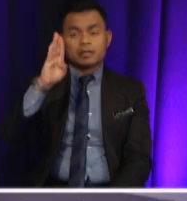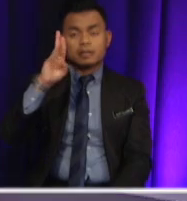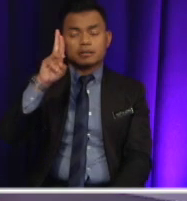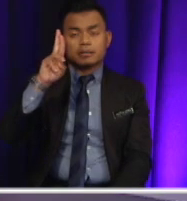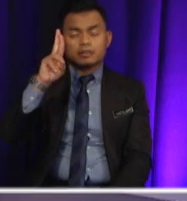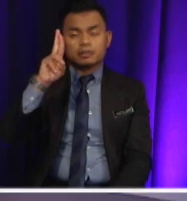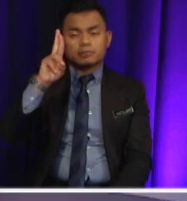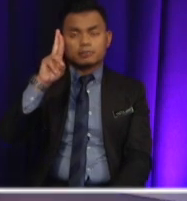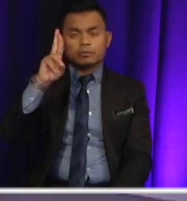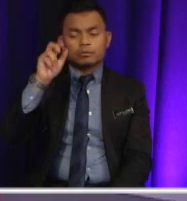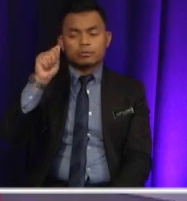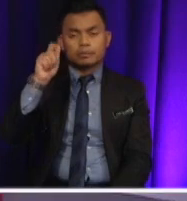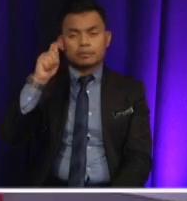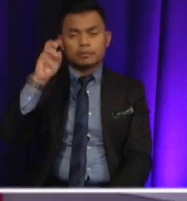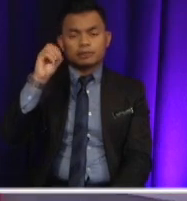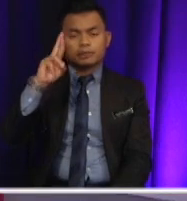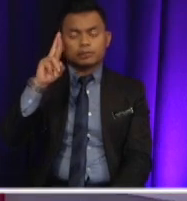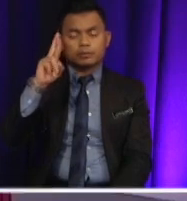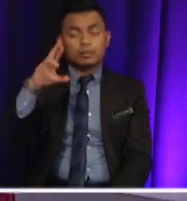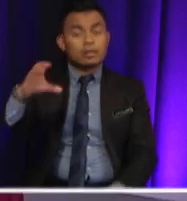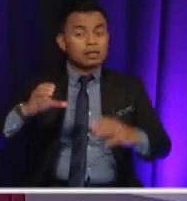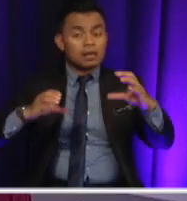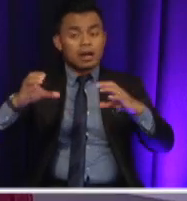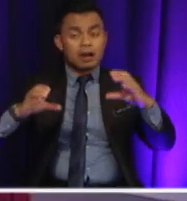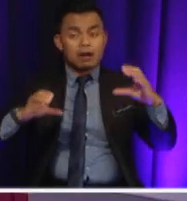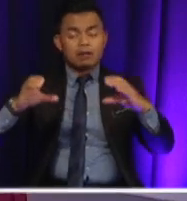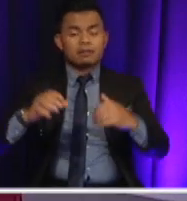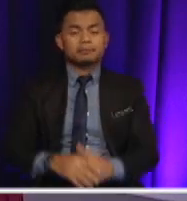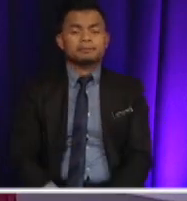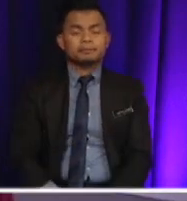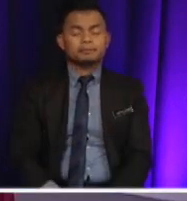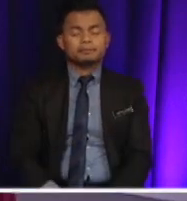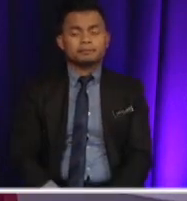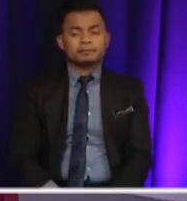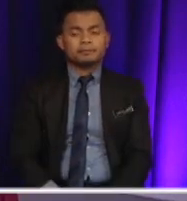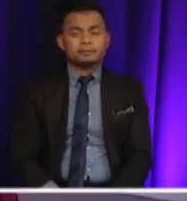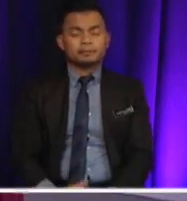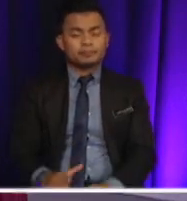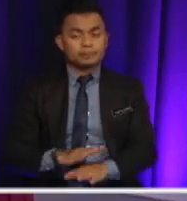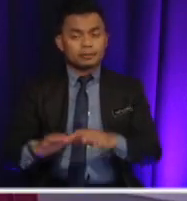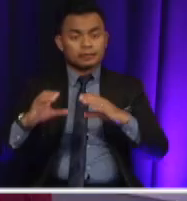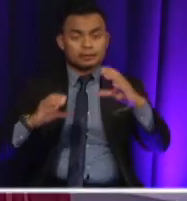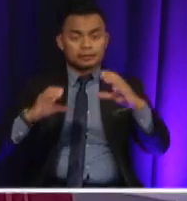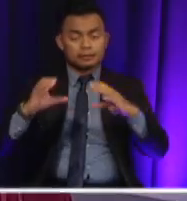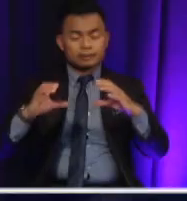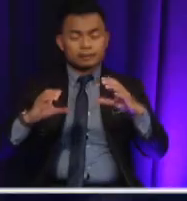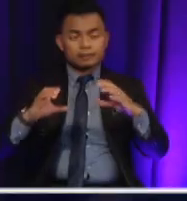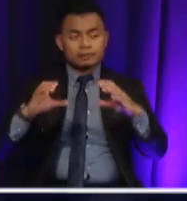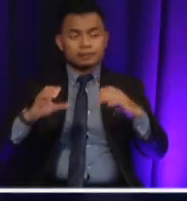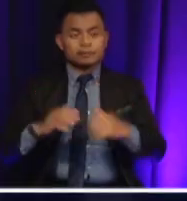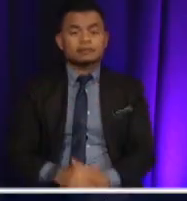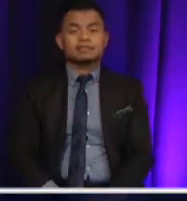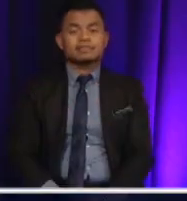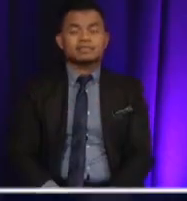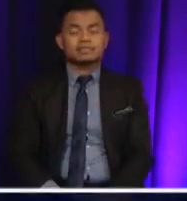of a mechanism in an engine. It's Yeah. actually very important. If you don't have a carburetor, your car will not Move.